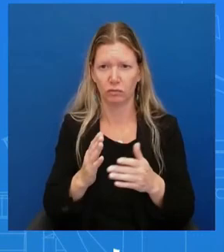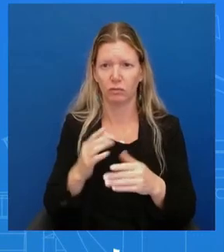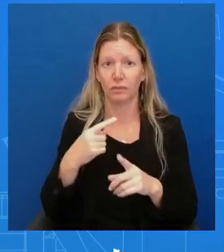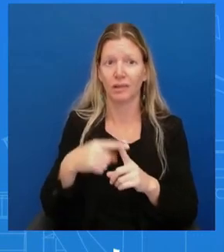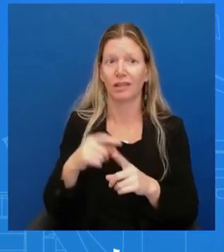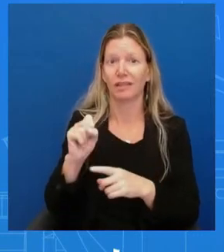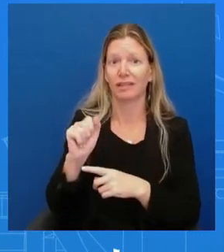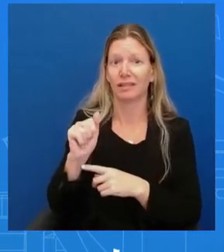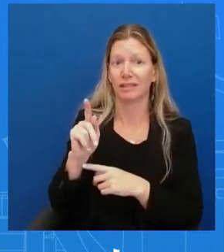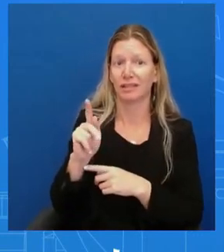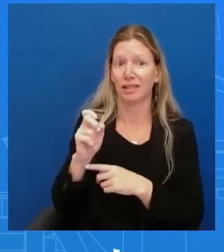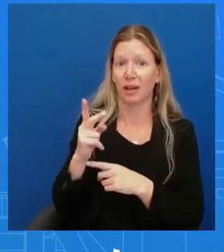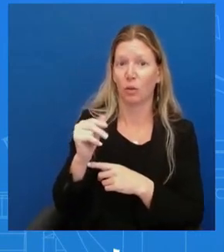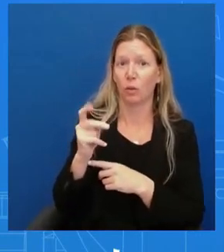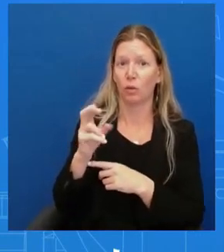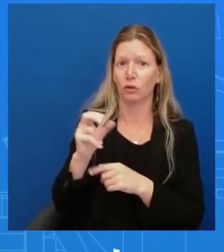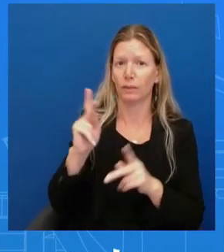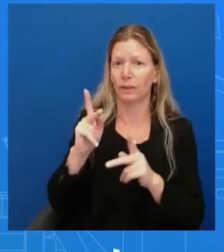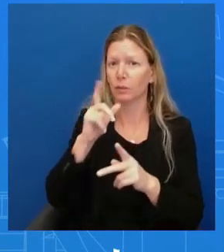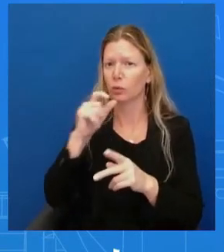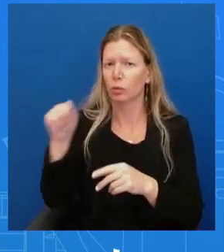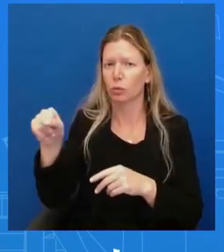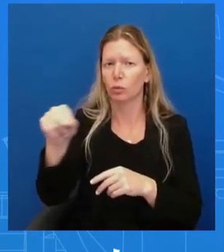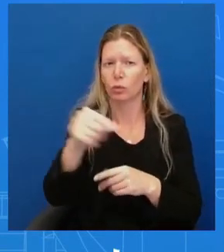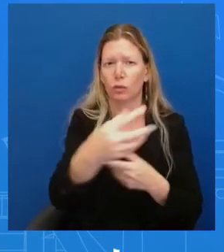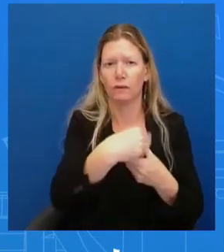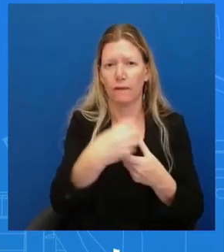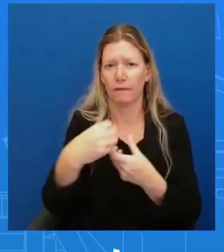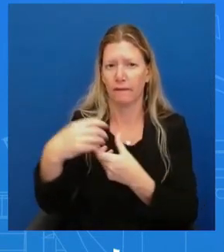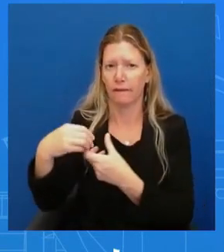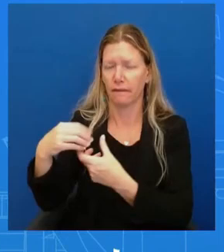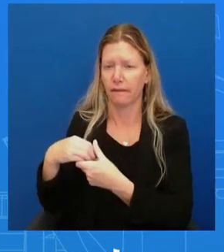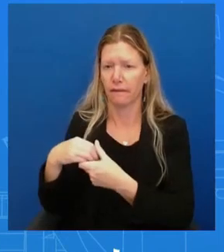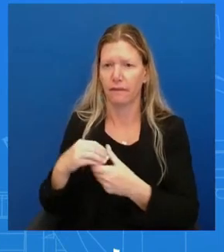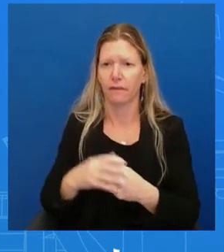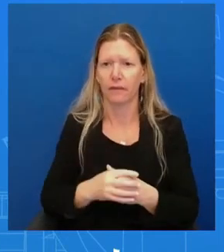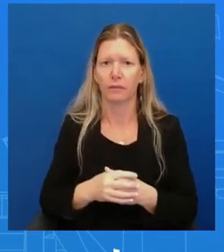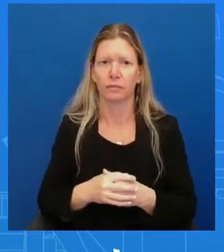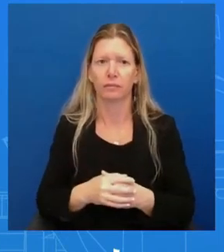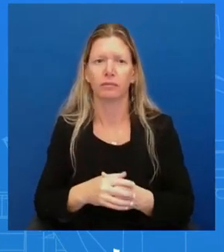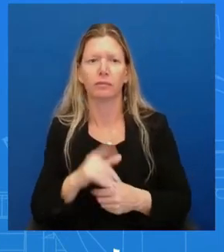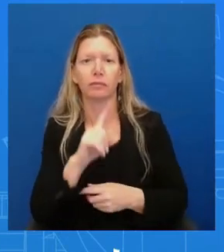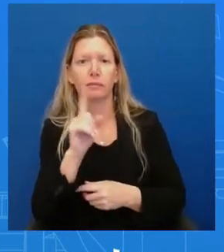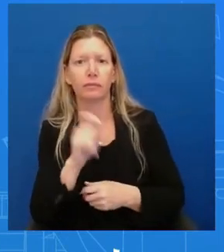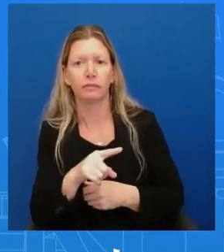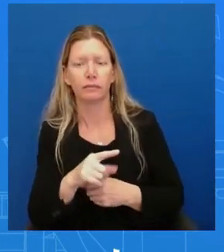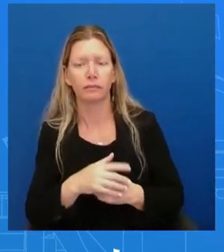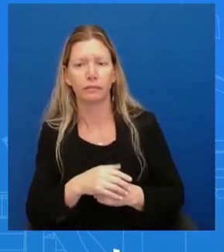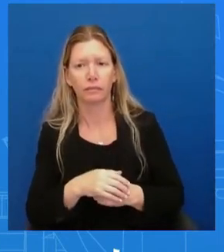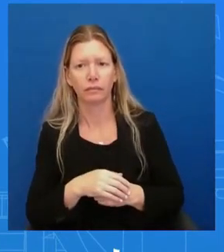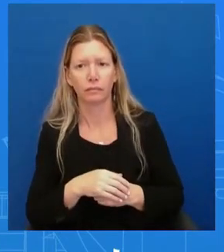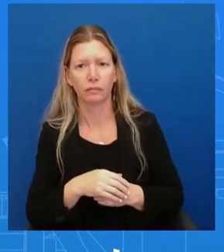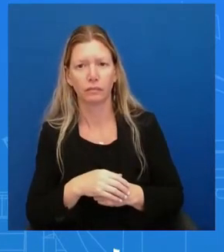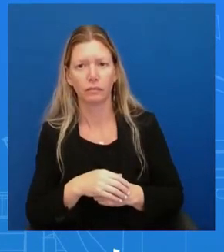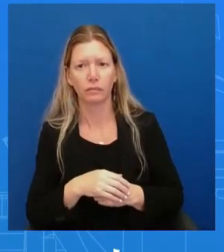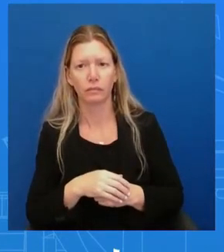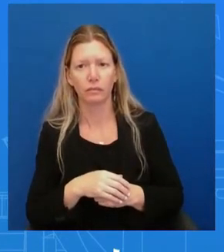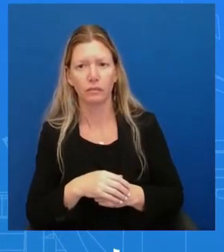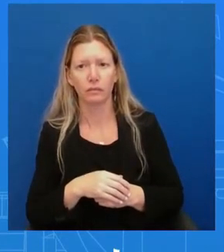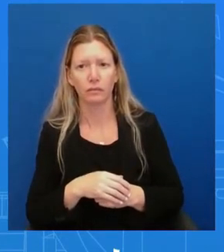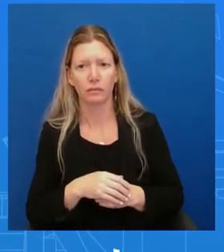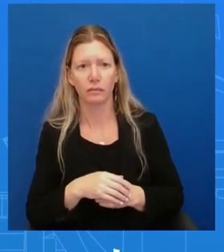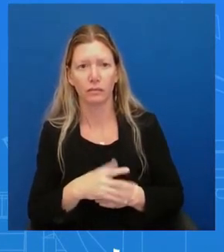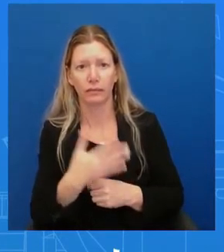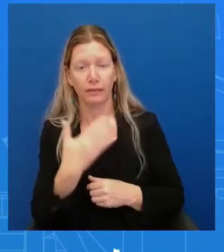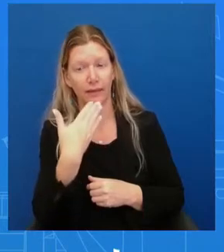be helpful here. I know I could do one more. Go ahead. Thank you. I wanted to ask about